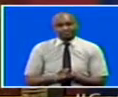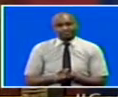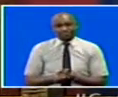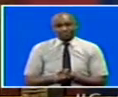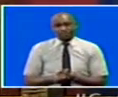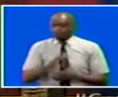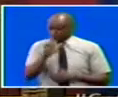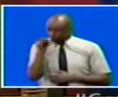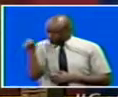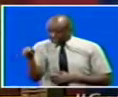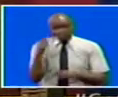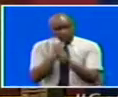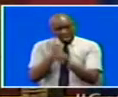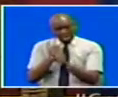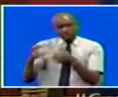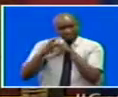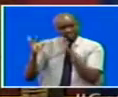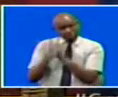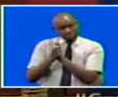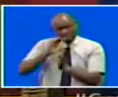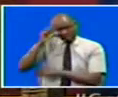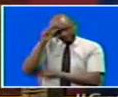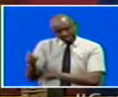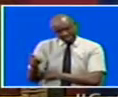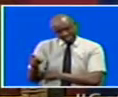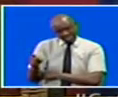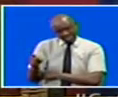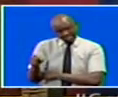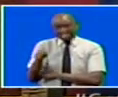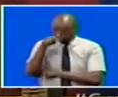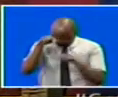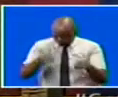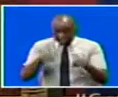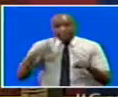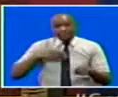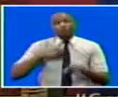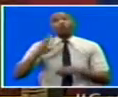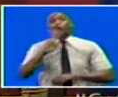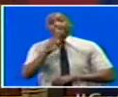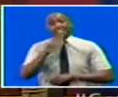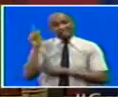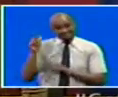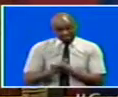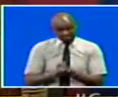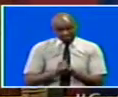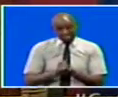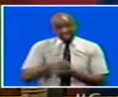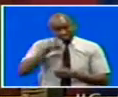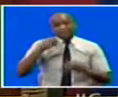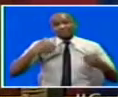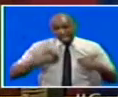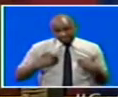It is due to such an effort that today, the people of Wajir now